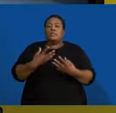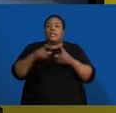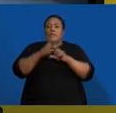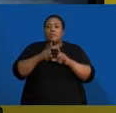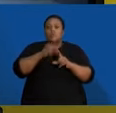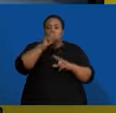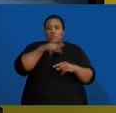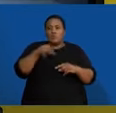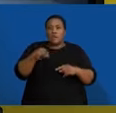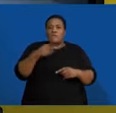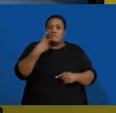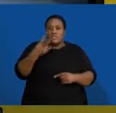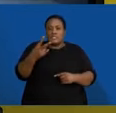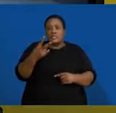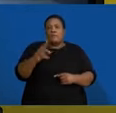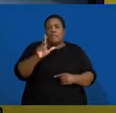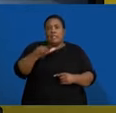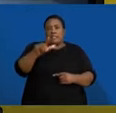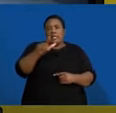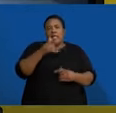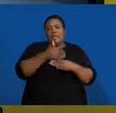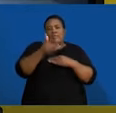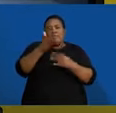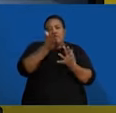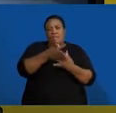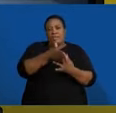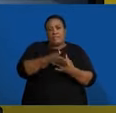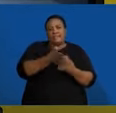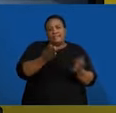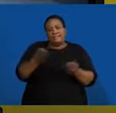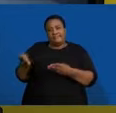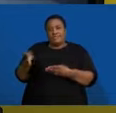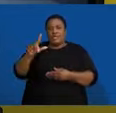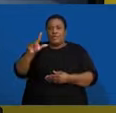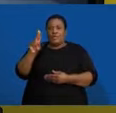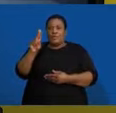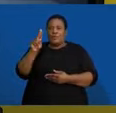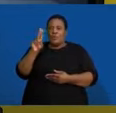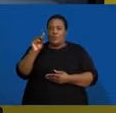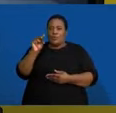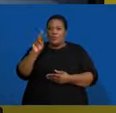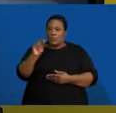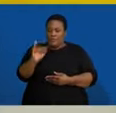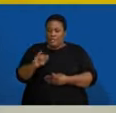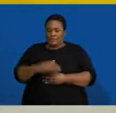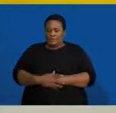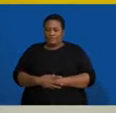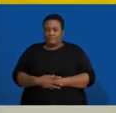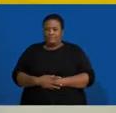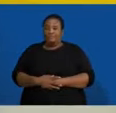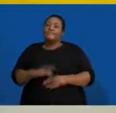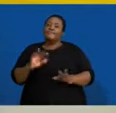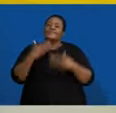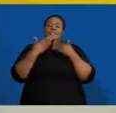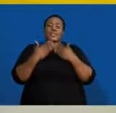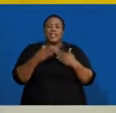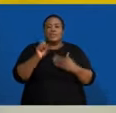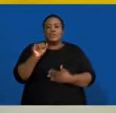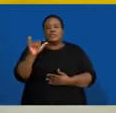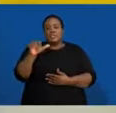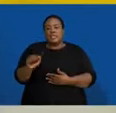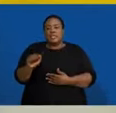graphs. I will see you guys after the ad break, and we'll hand over to Luni just now. I will see you just now. Thank you so much, Sia.